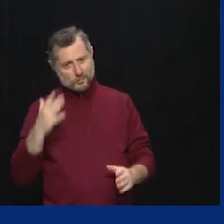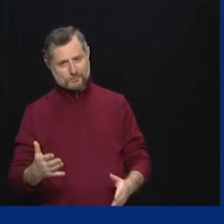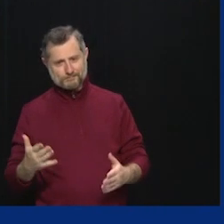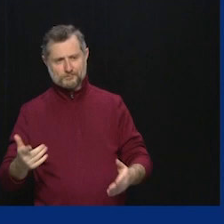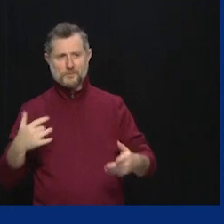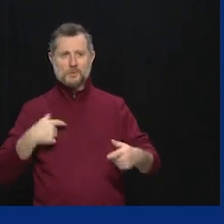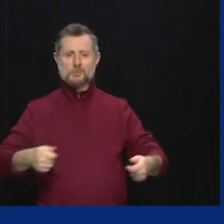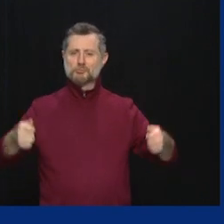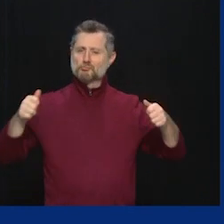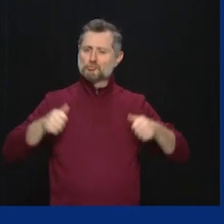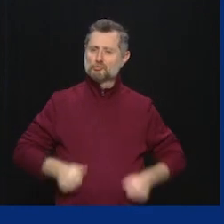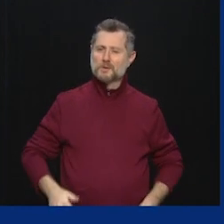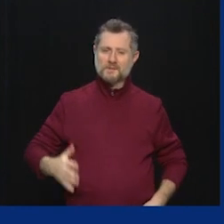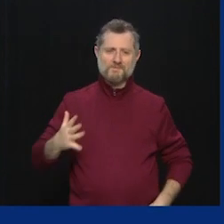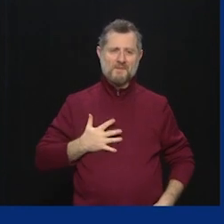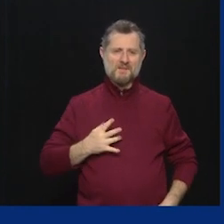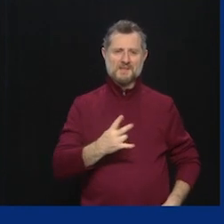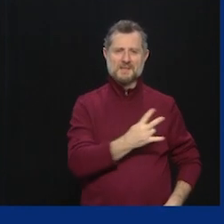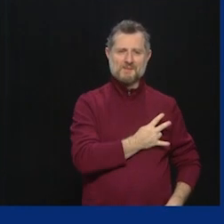the whole project.